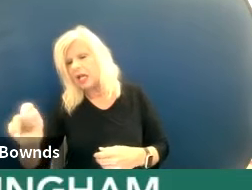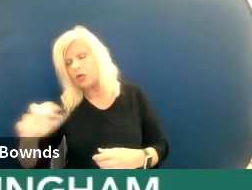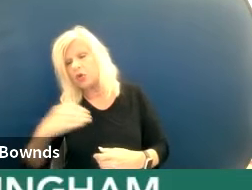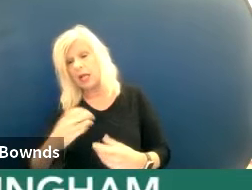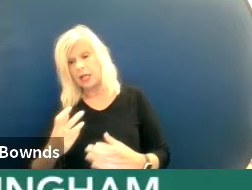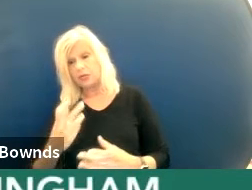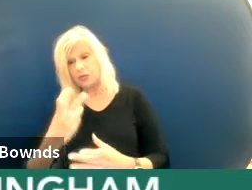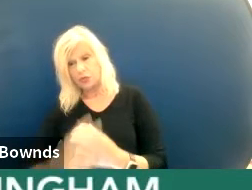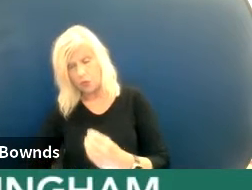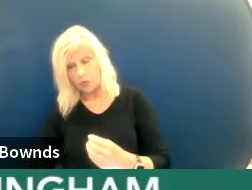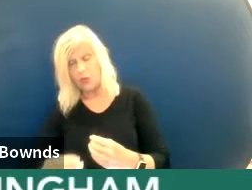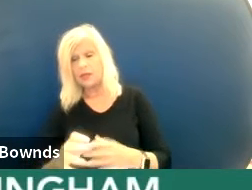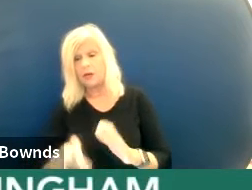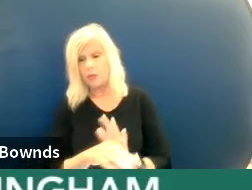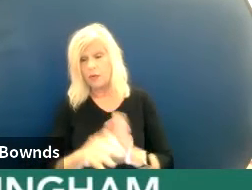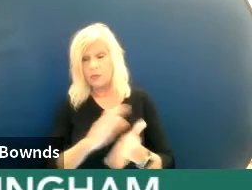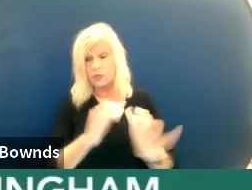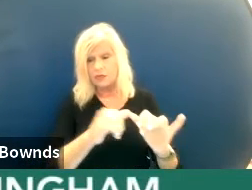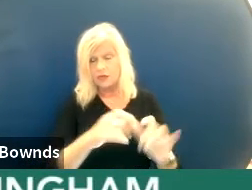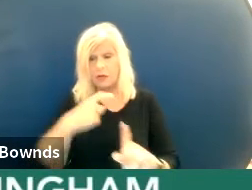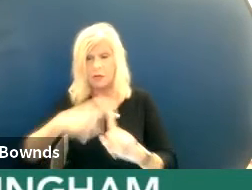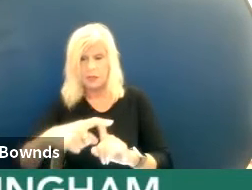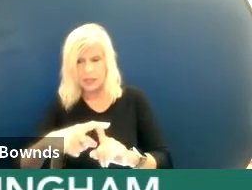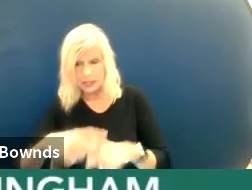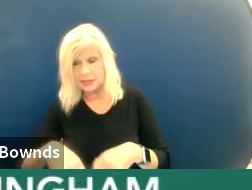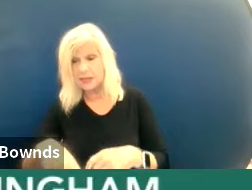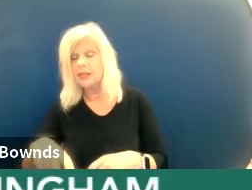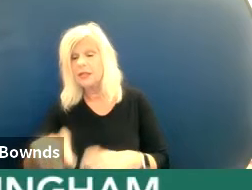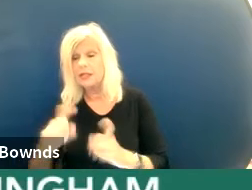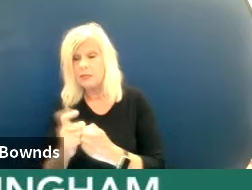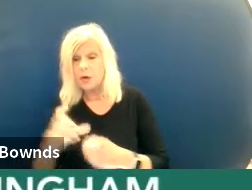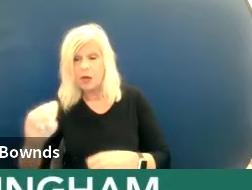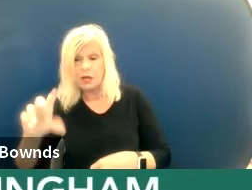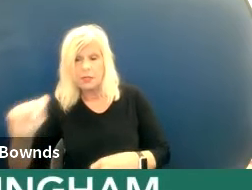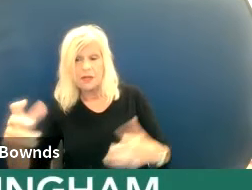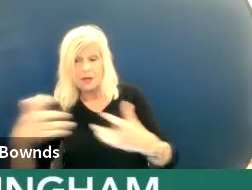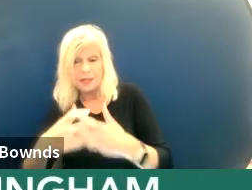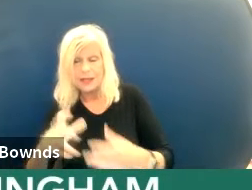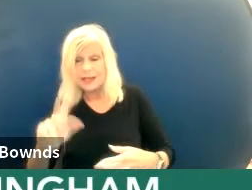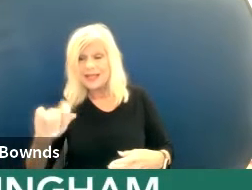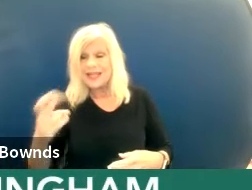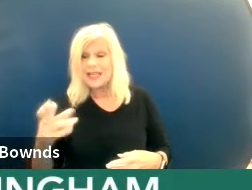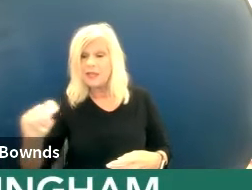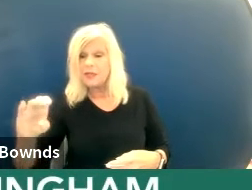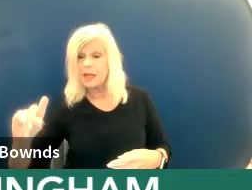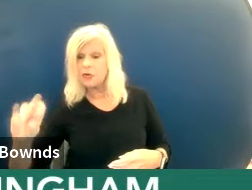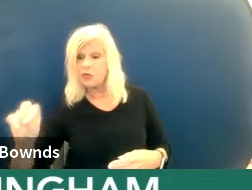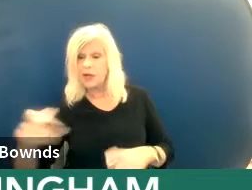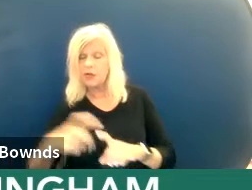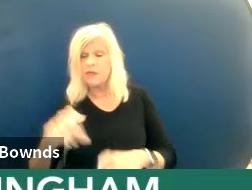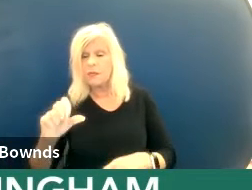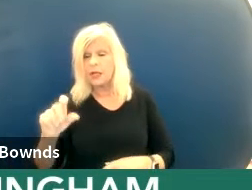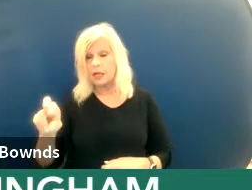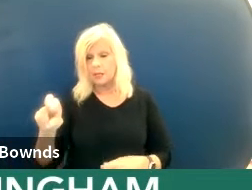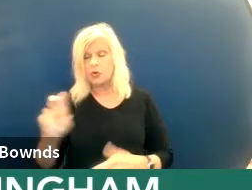appointment between the School of Engineering and the Department of Occupational Therapy, and Keith McGregor, who's coming to us from Emory University, who has